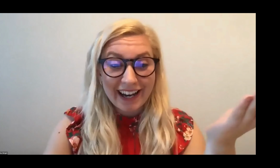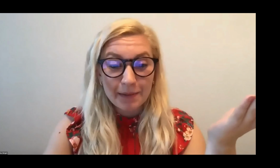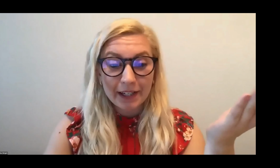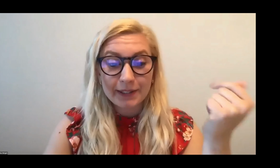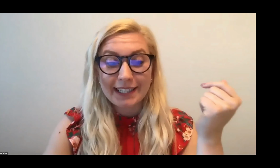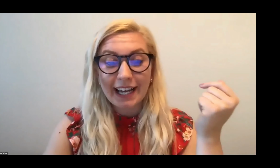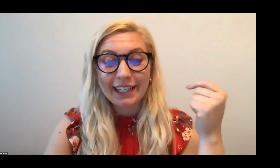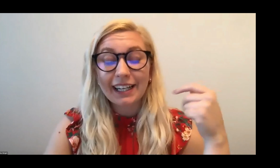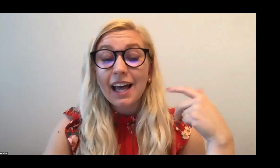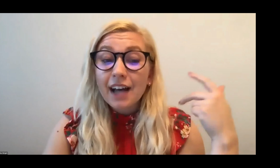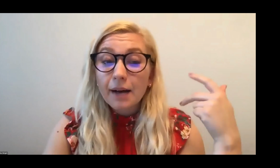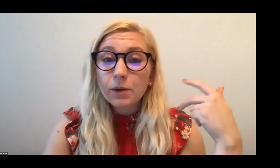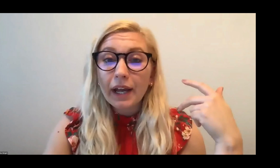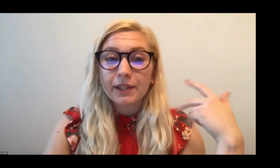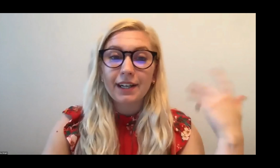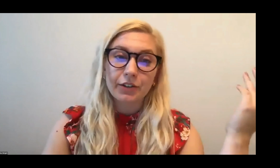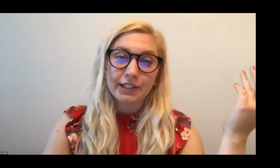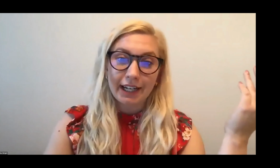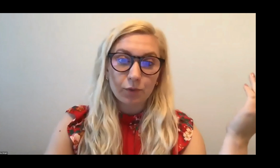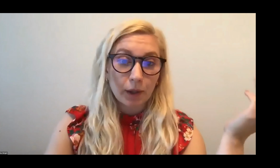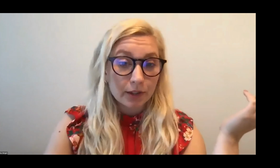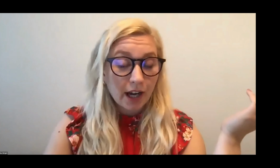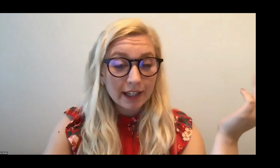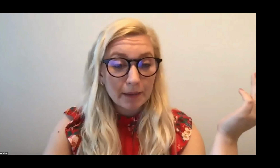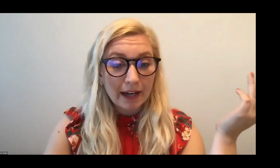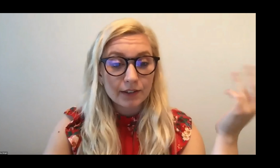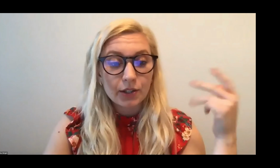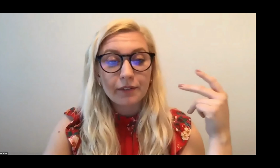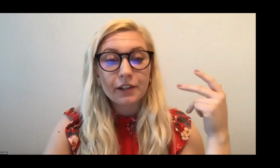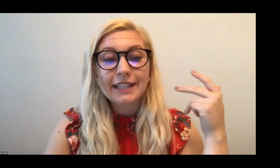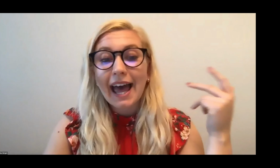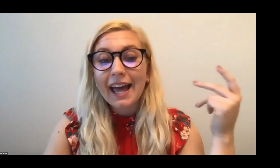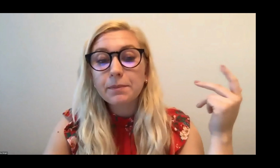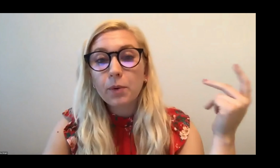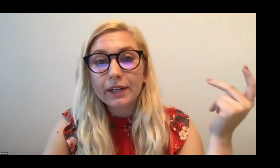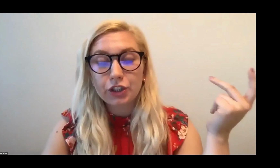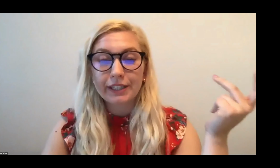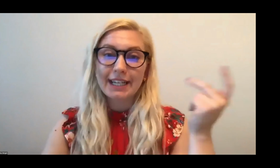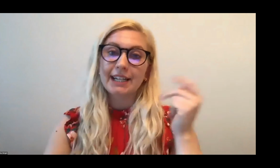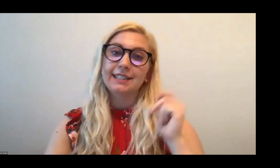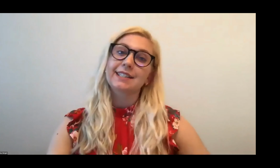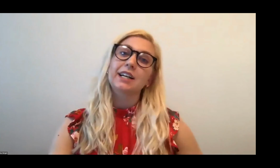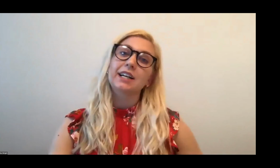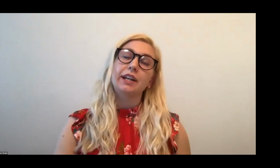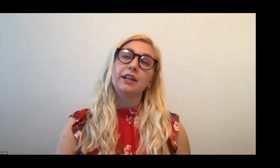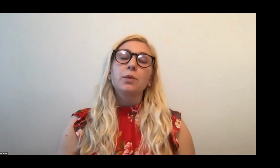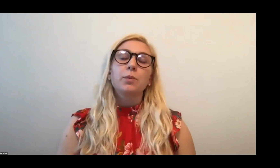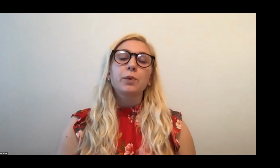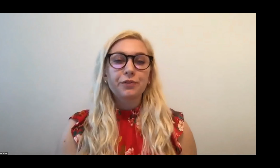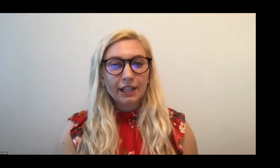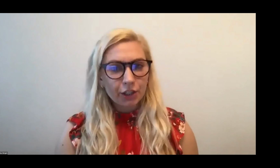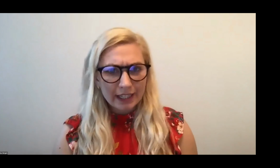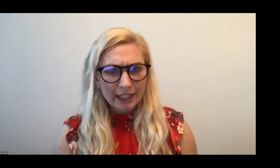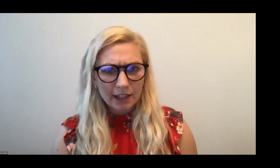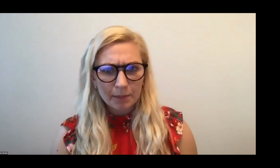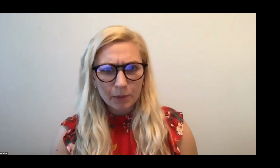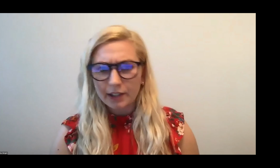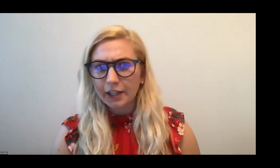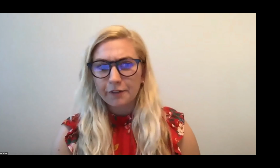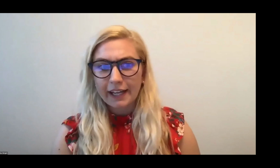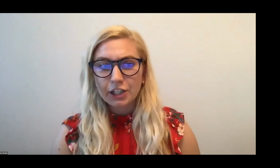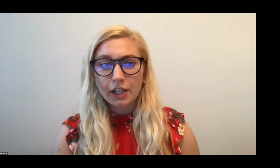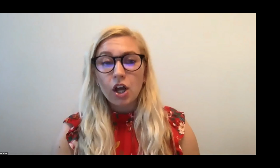public, and anybody who's attending, come away with an understanding of what we're talking about. So if there's any point during today's discussion where you feel like you need a